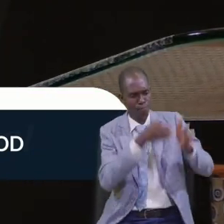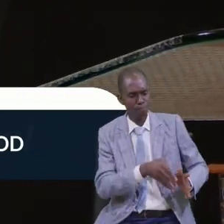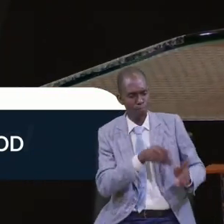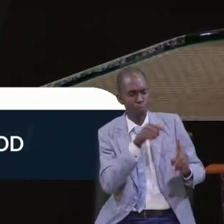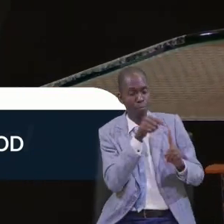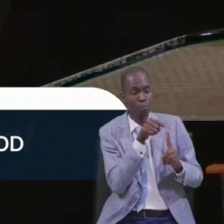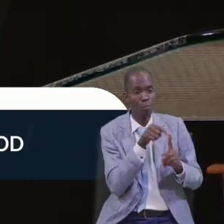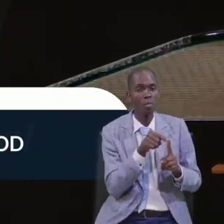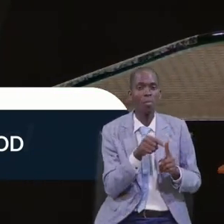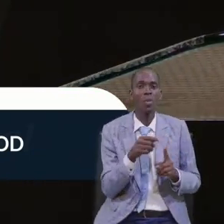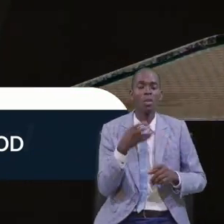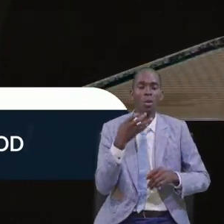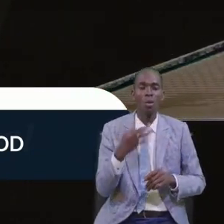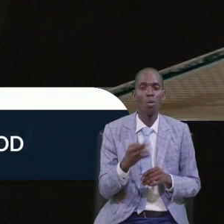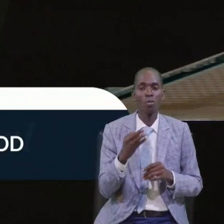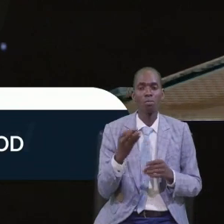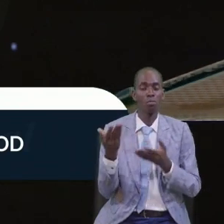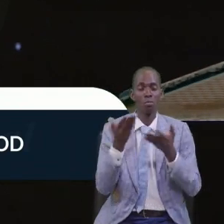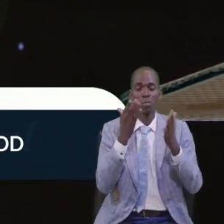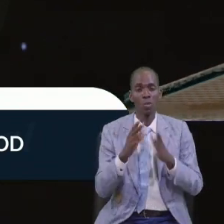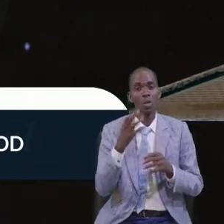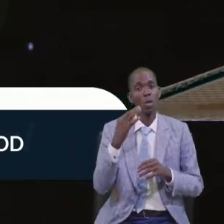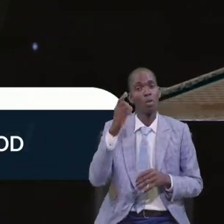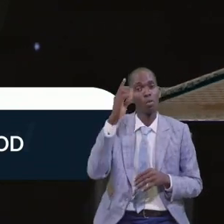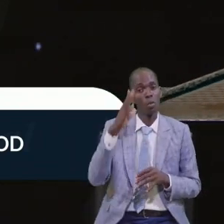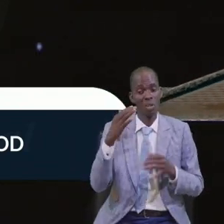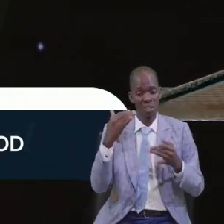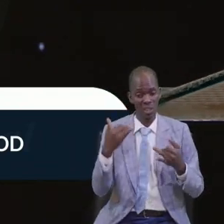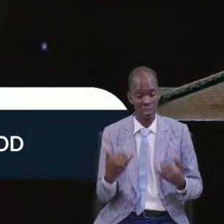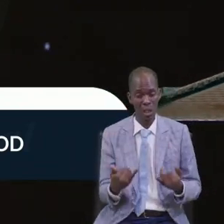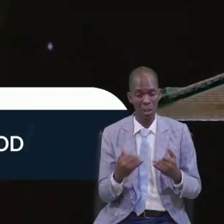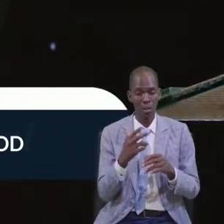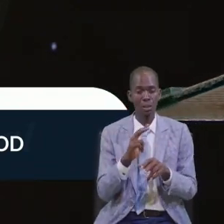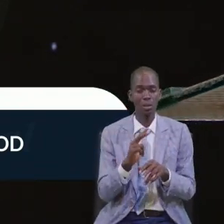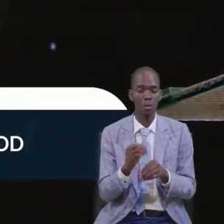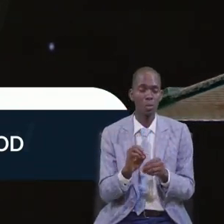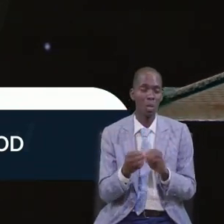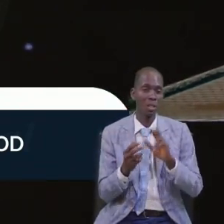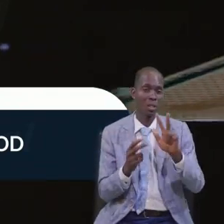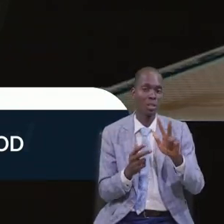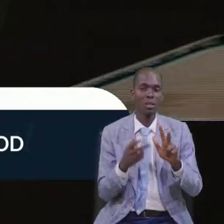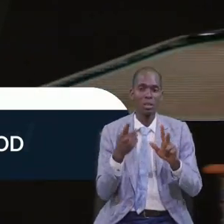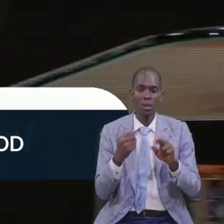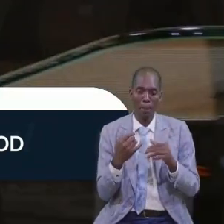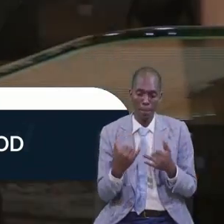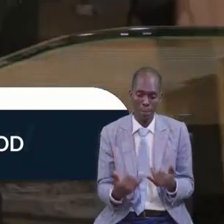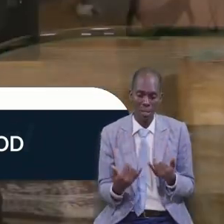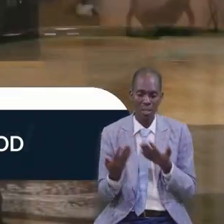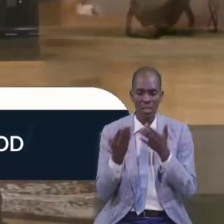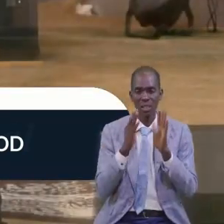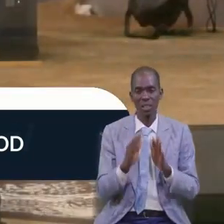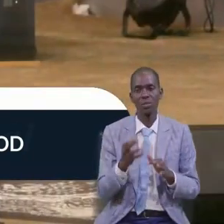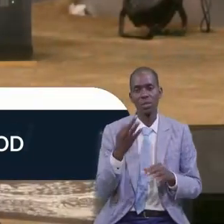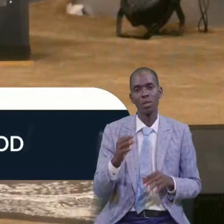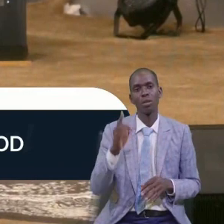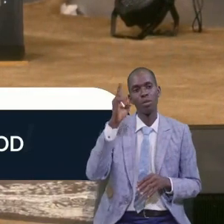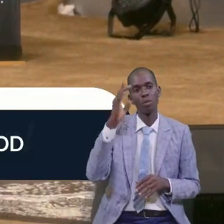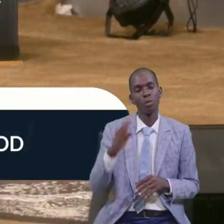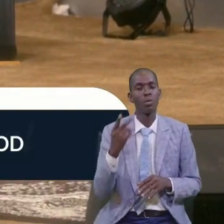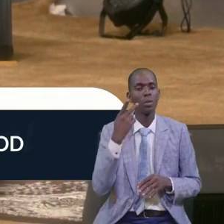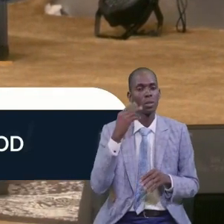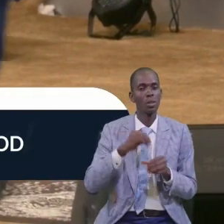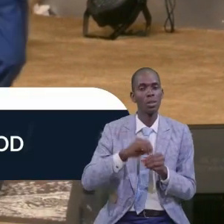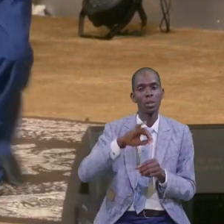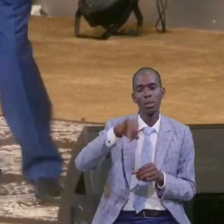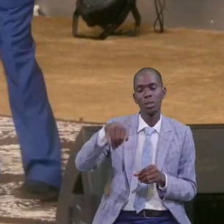it comes to our turn, the present servants of God. In Matthew chapter